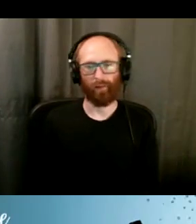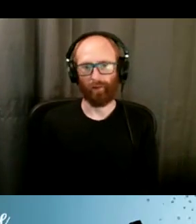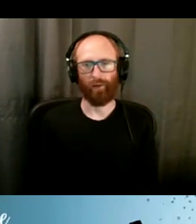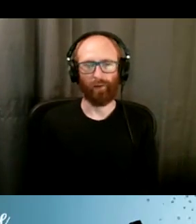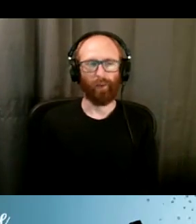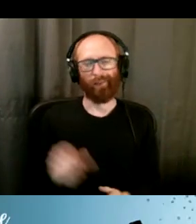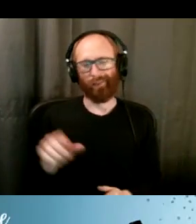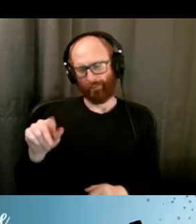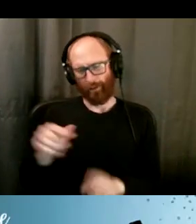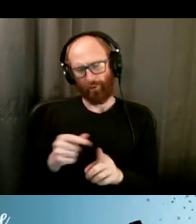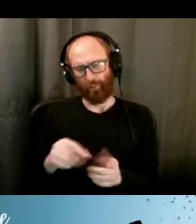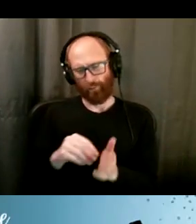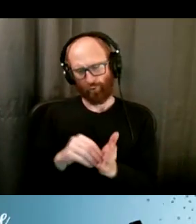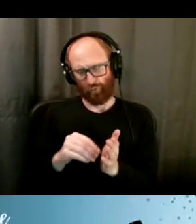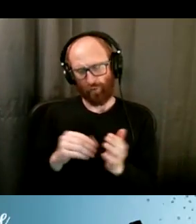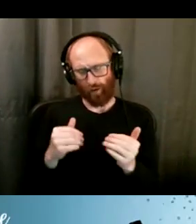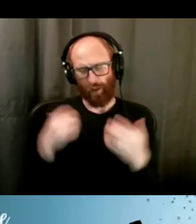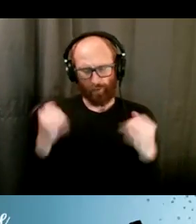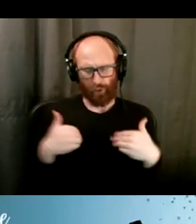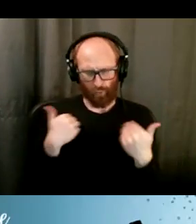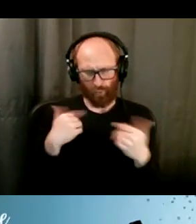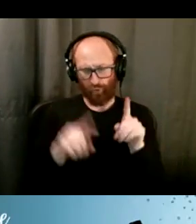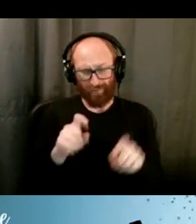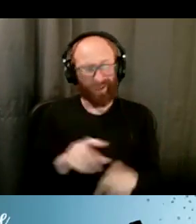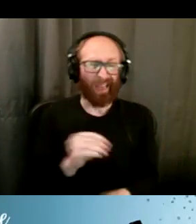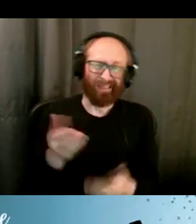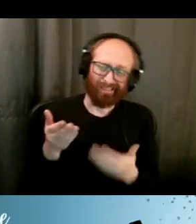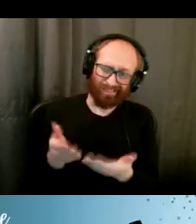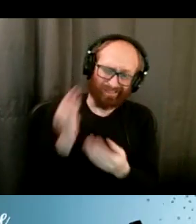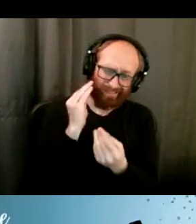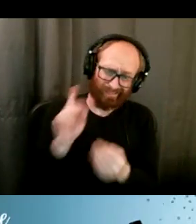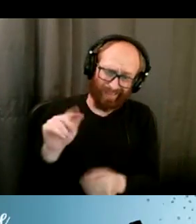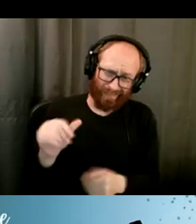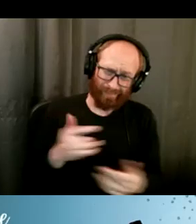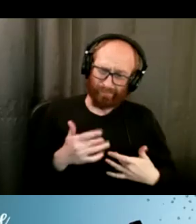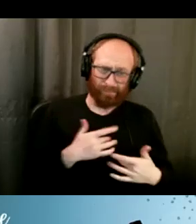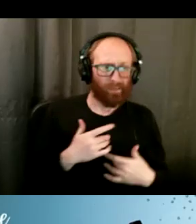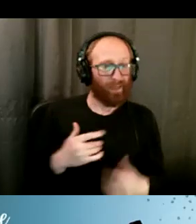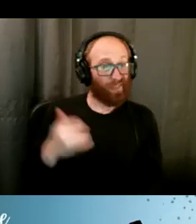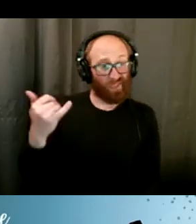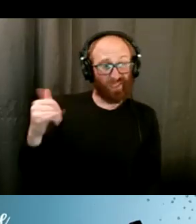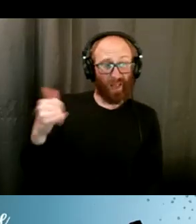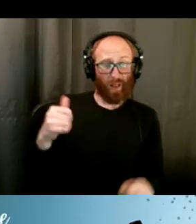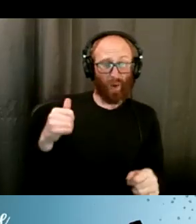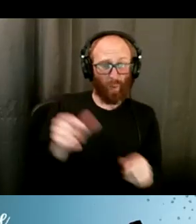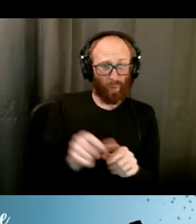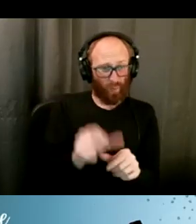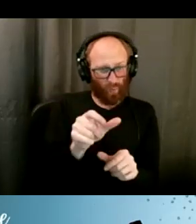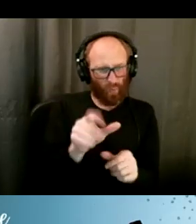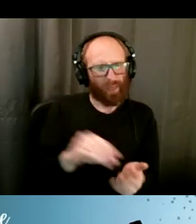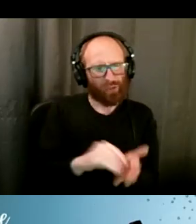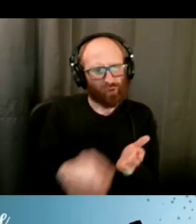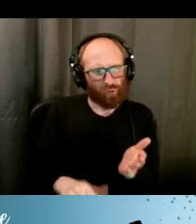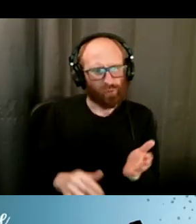this is pretty concerning when we think about the yellow box is students who considered suicide at some point